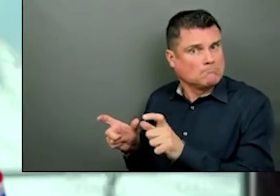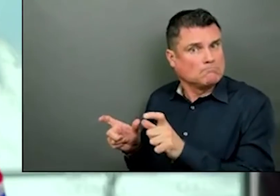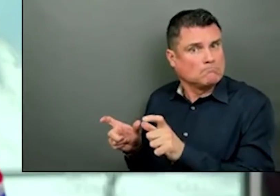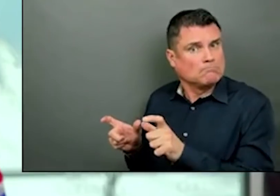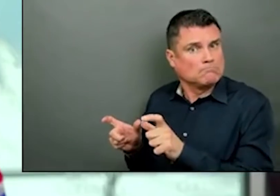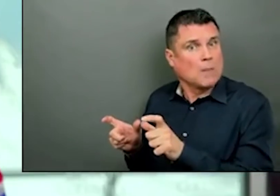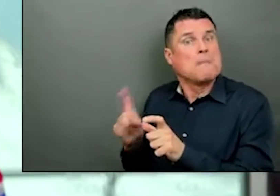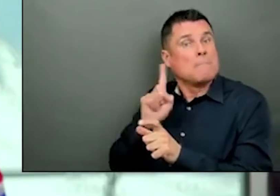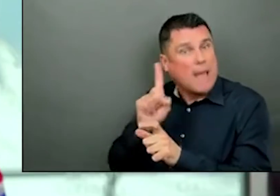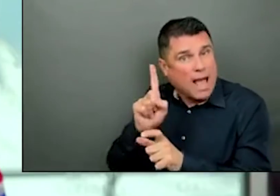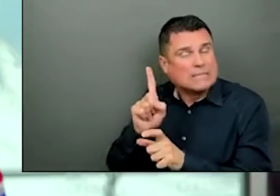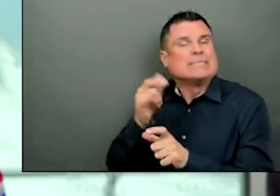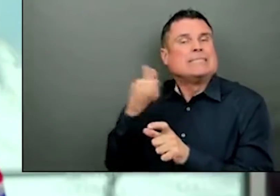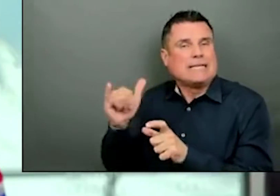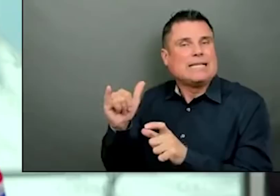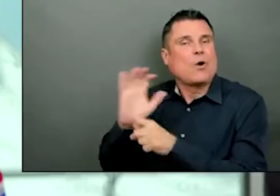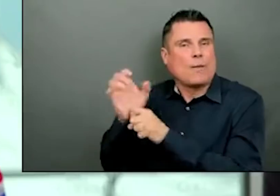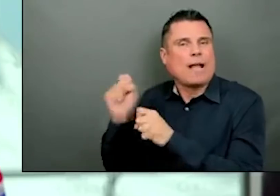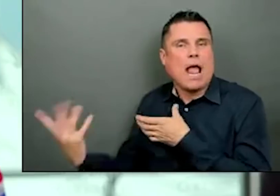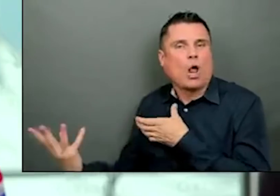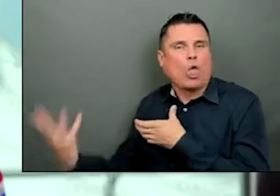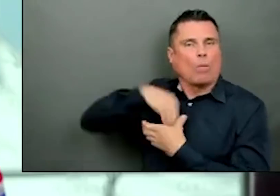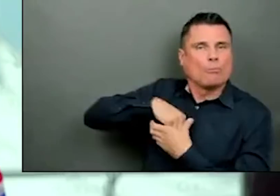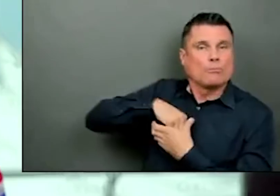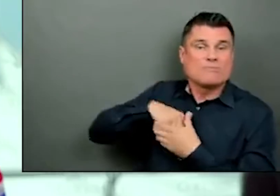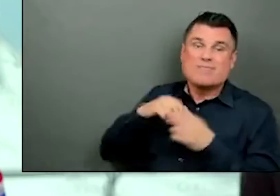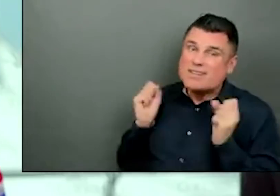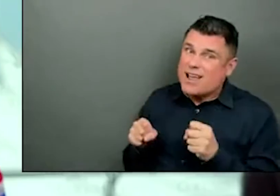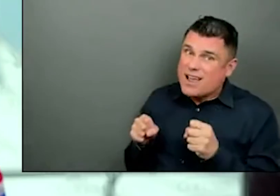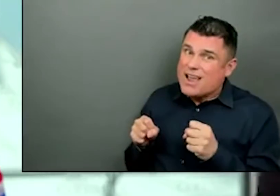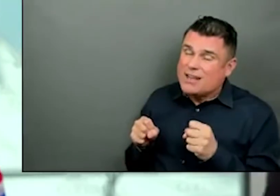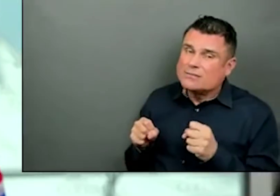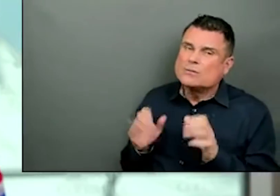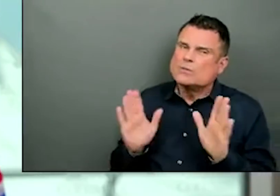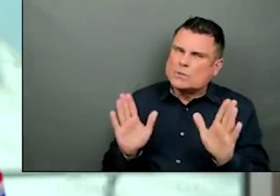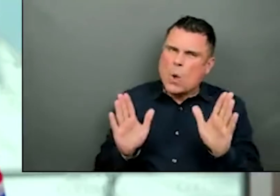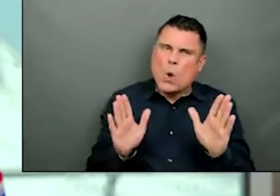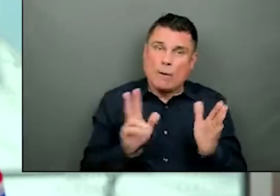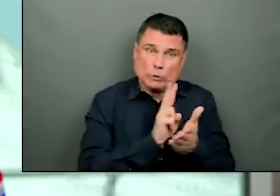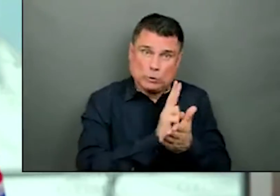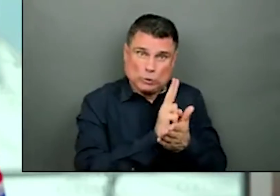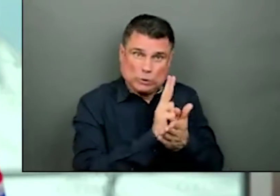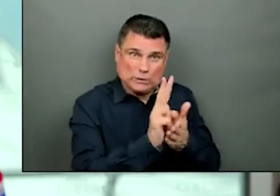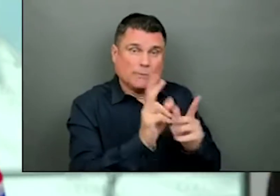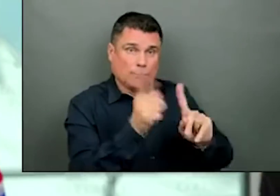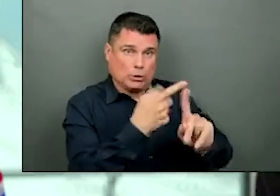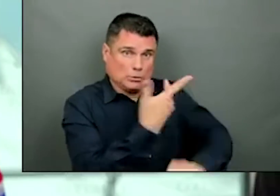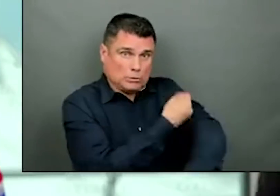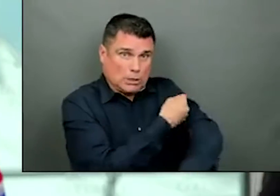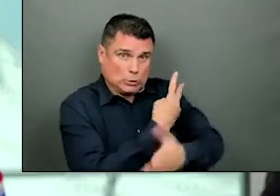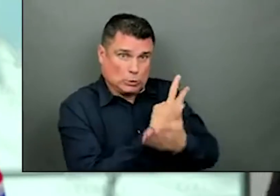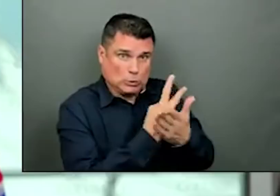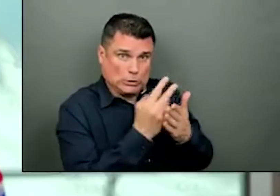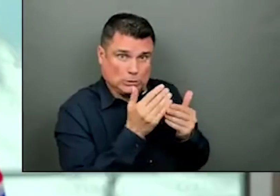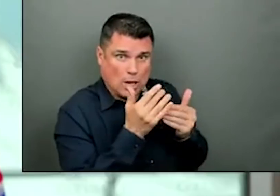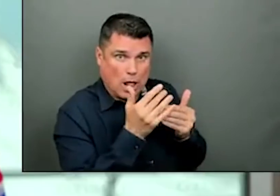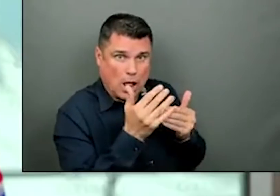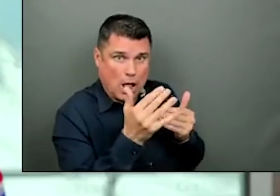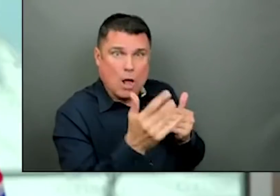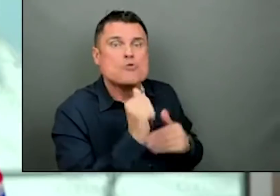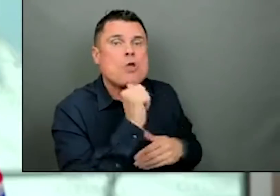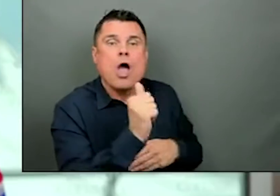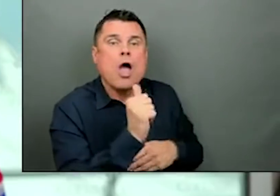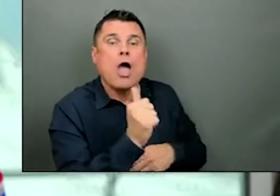partially protected, it takes that period of time before we are all protected. And the good news is,